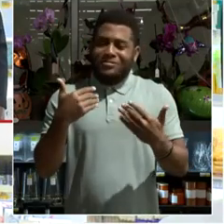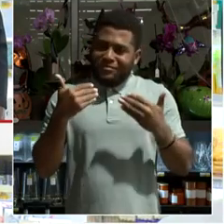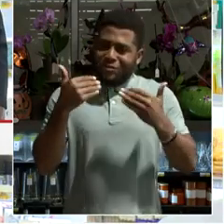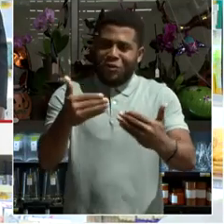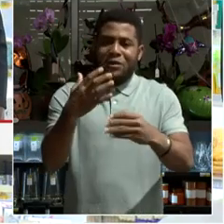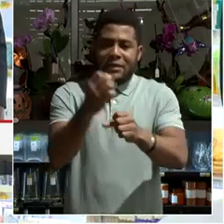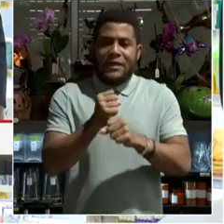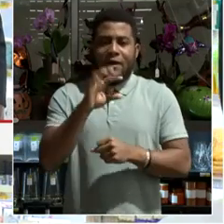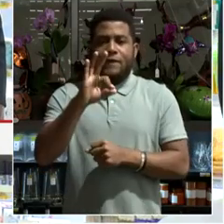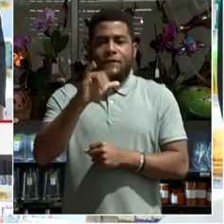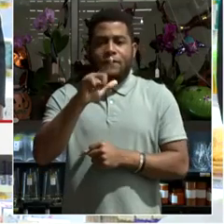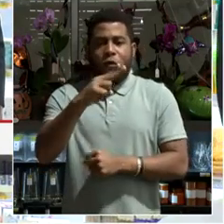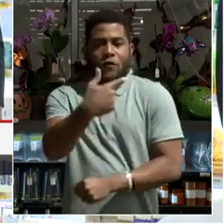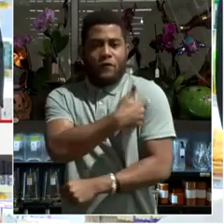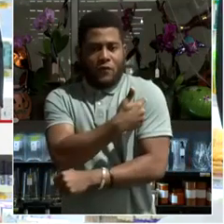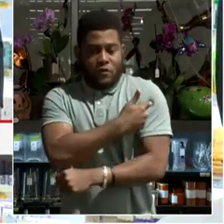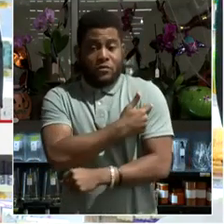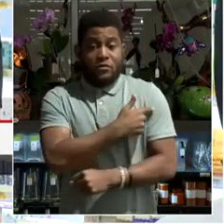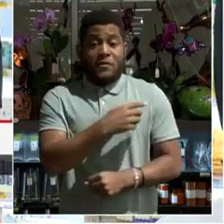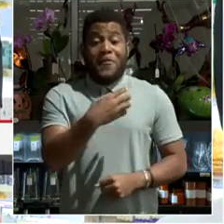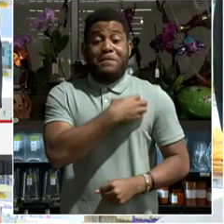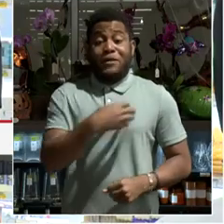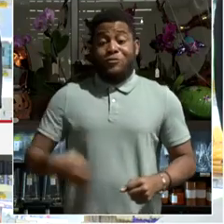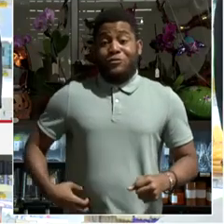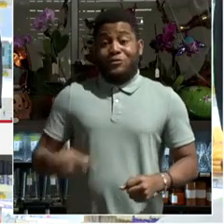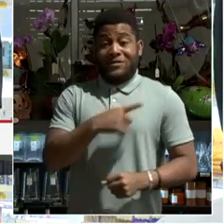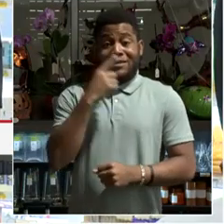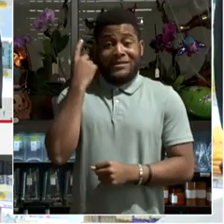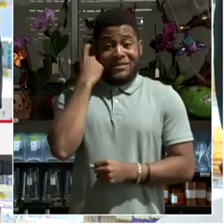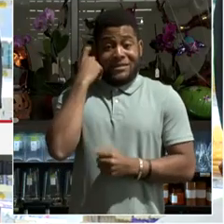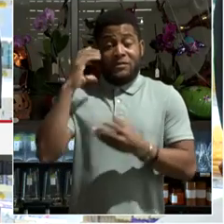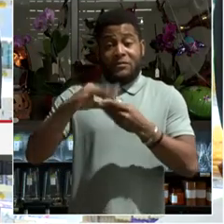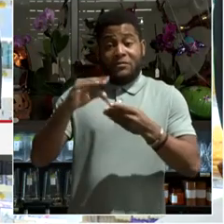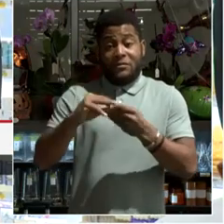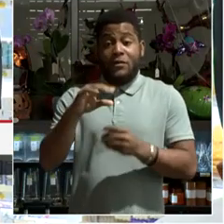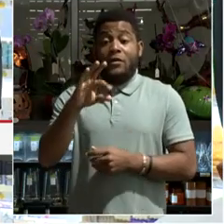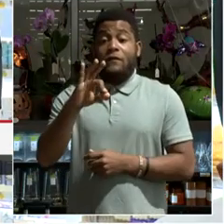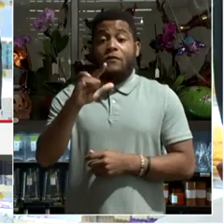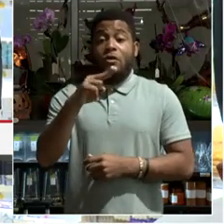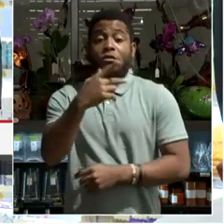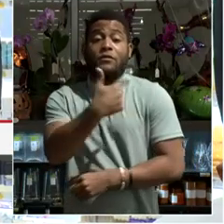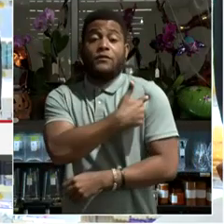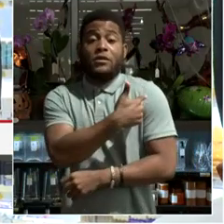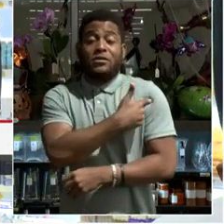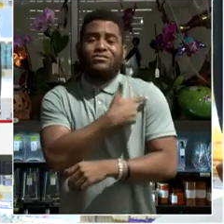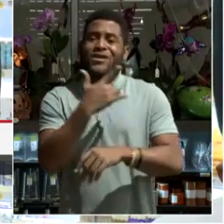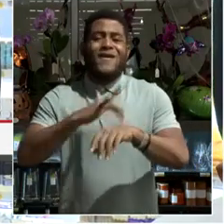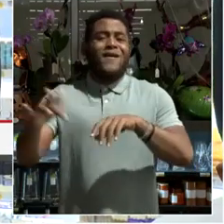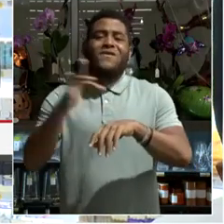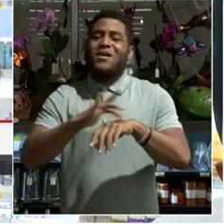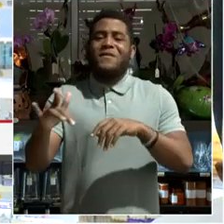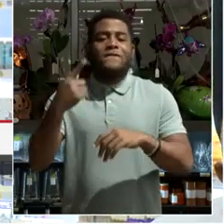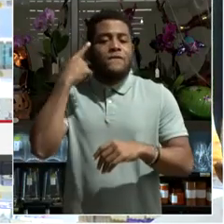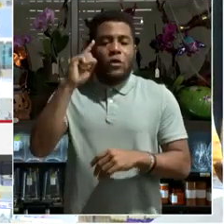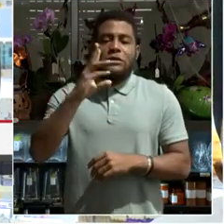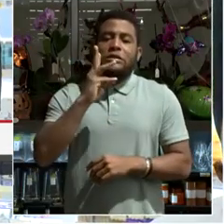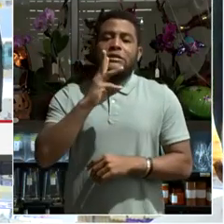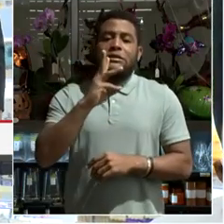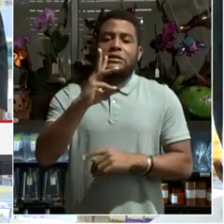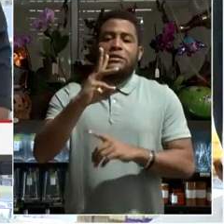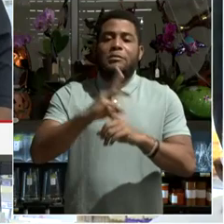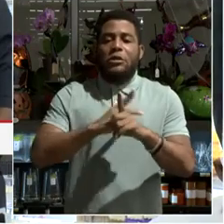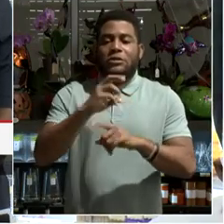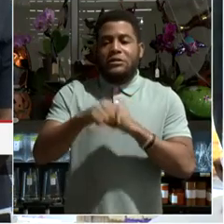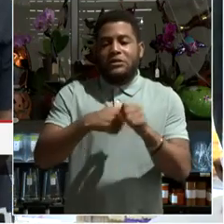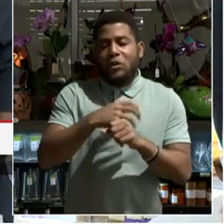Mayor Bowser mentioned, that vaccine is available for everyone 6 months and older. You can get it at your local pharmacy. You can get it when